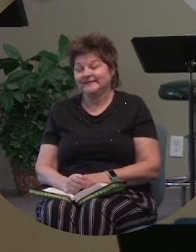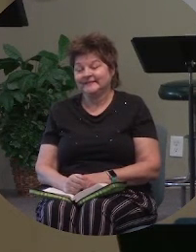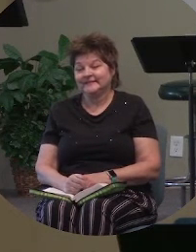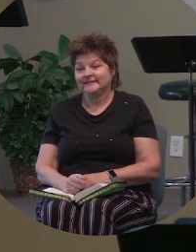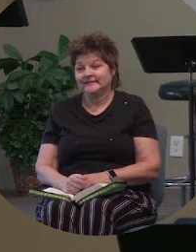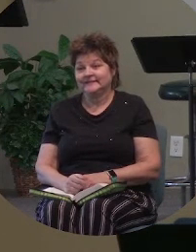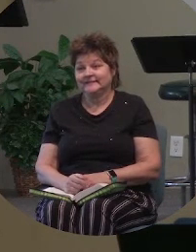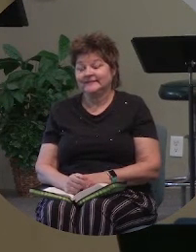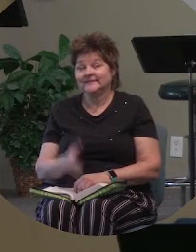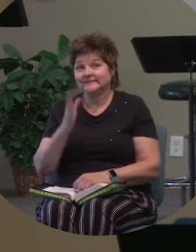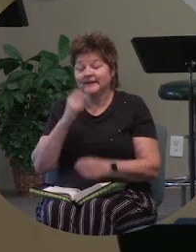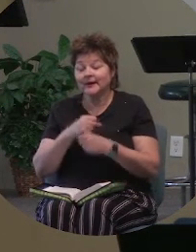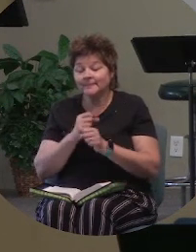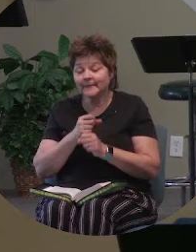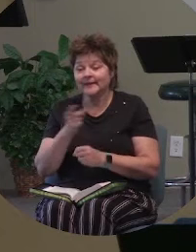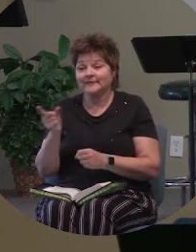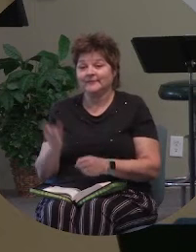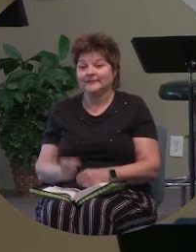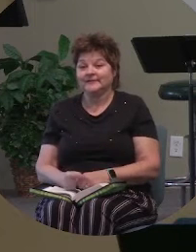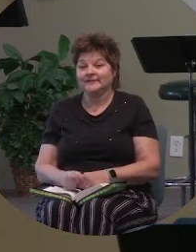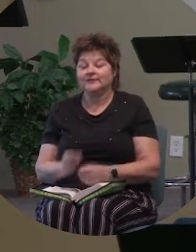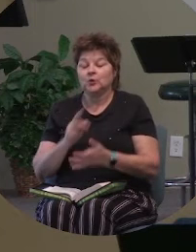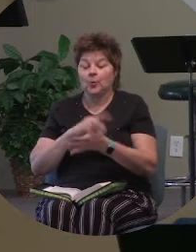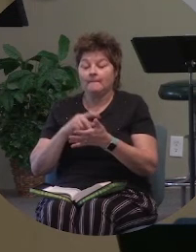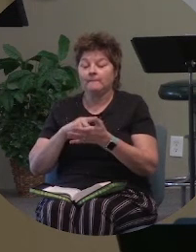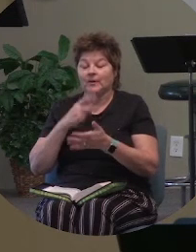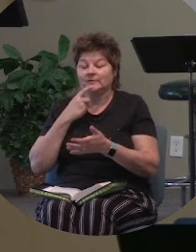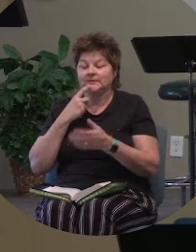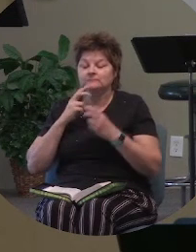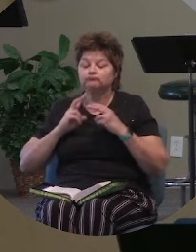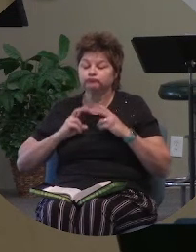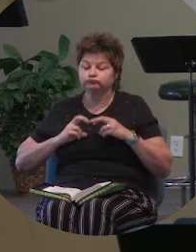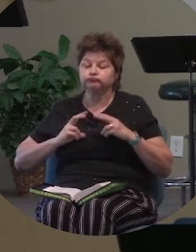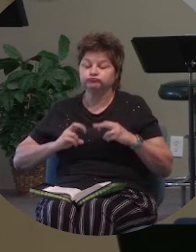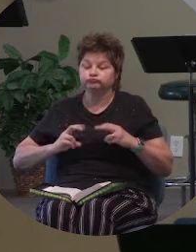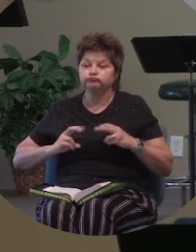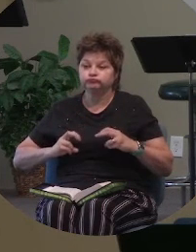I made you. So Paul says, examine yourselves.